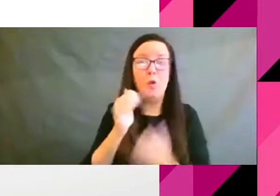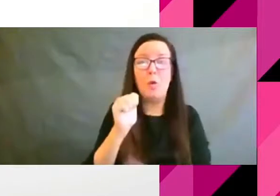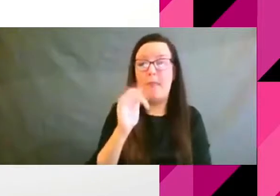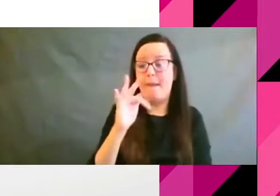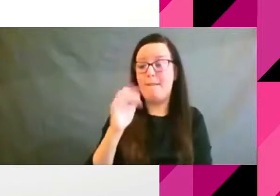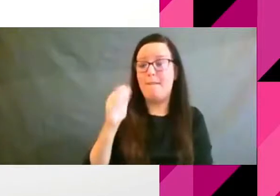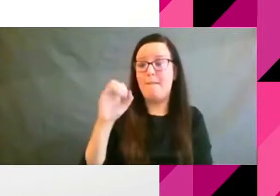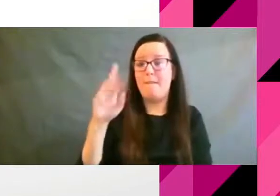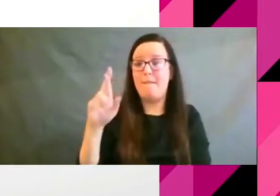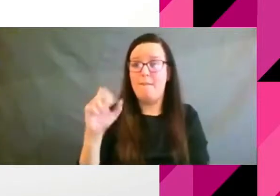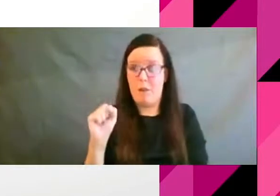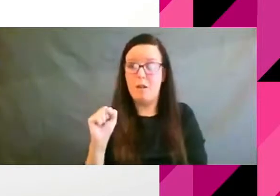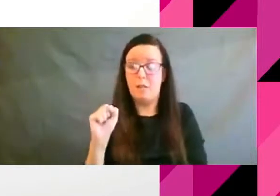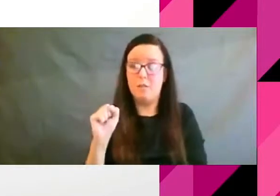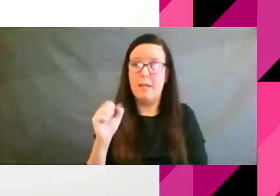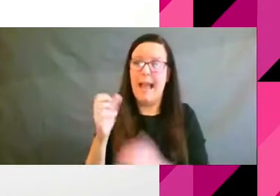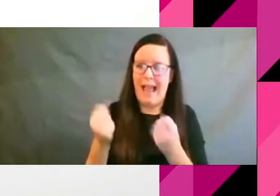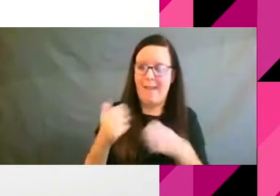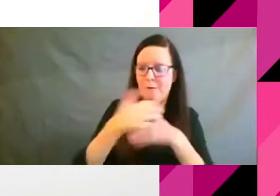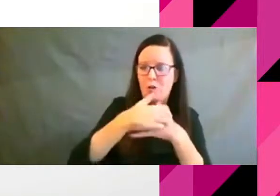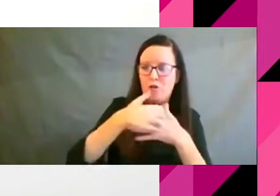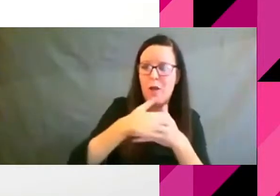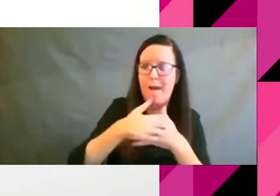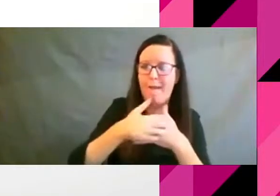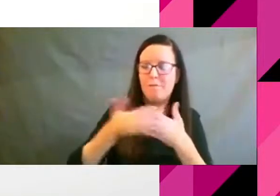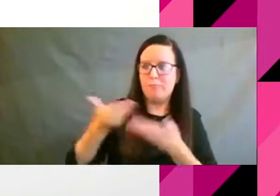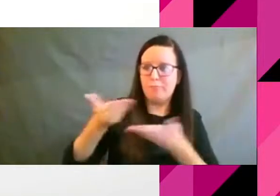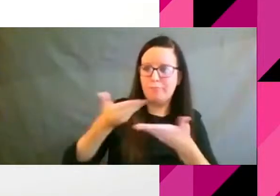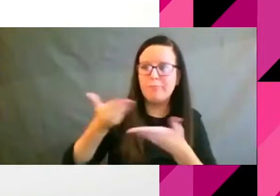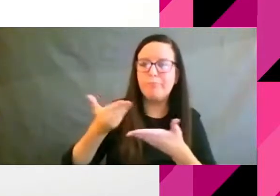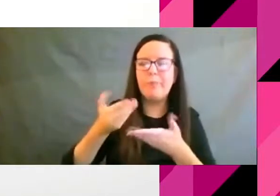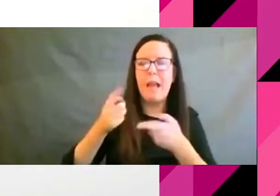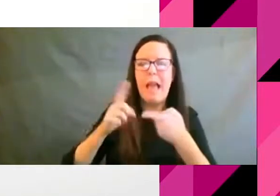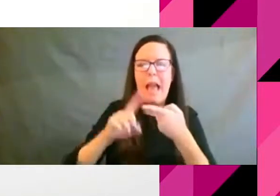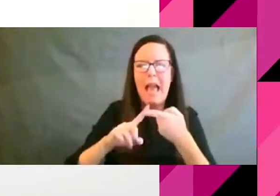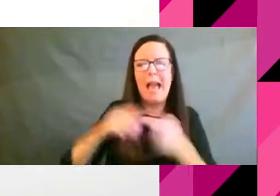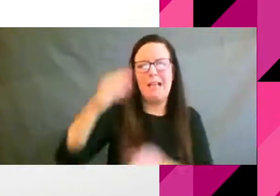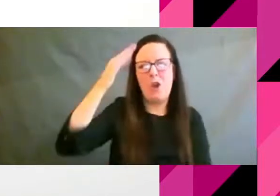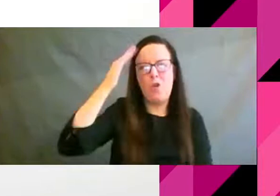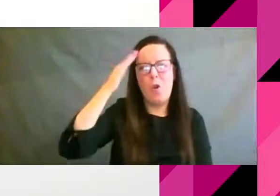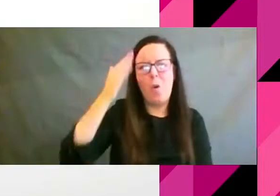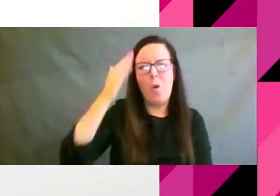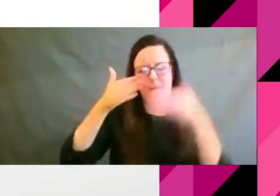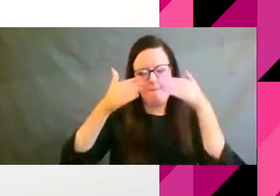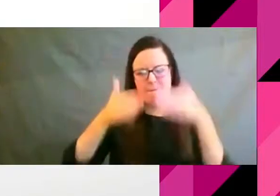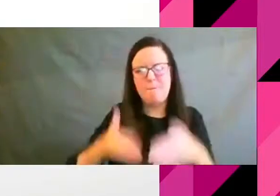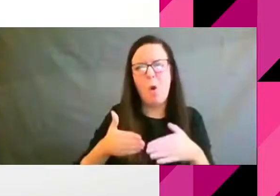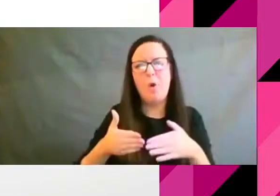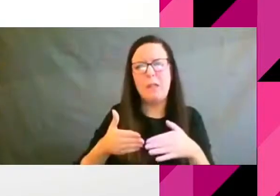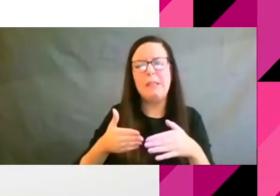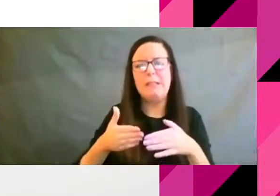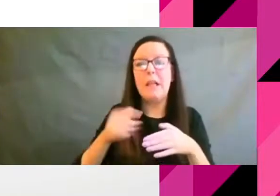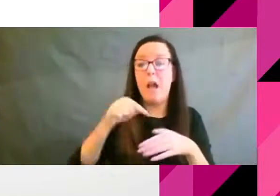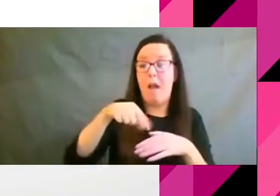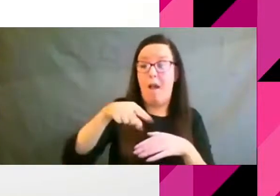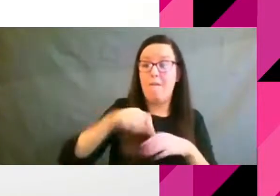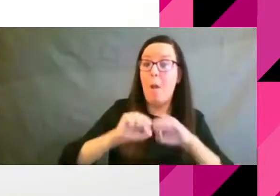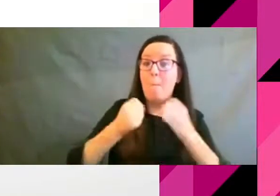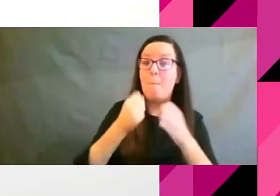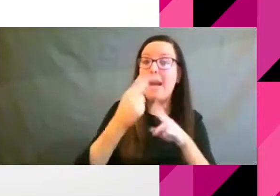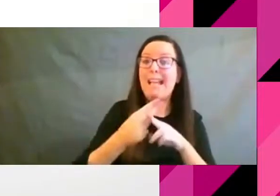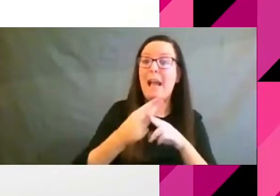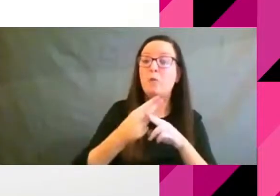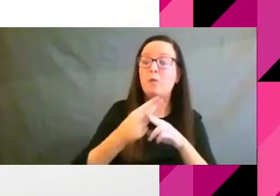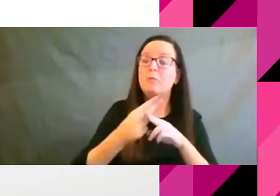public consultation on a draft youth justice strategy, which I know is the focus of one of the breakout sessions this afternoon.